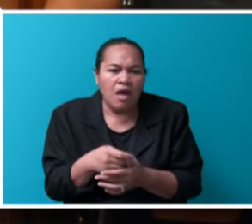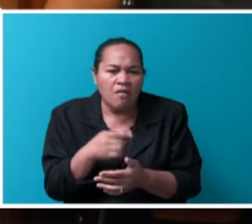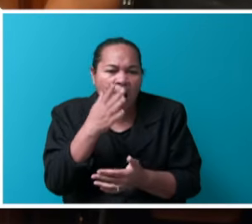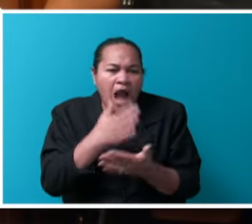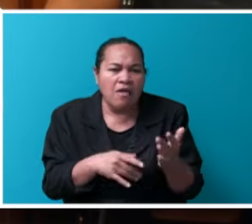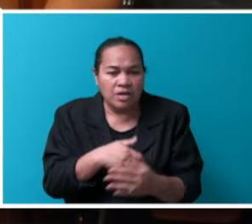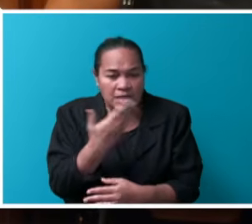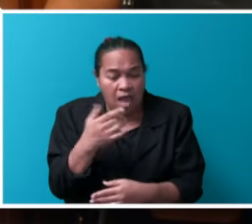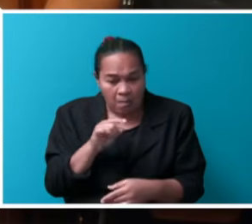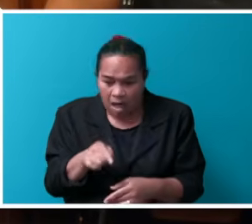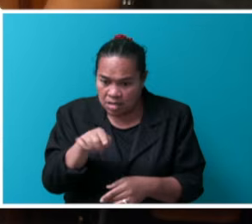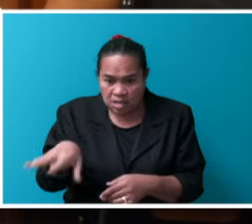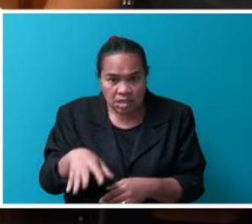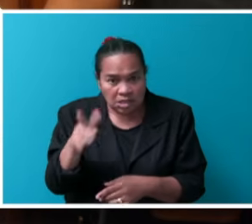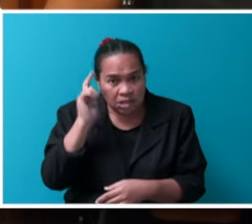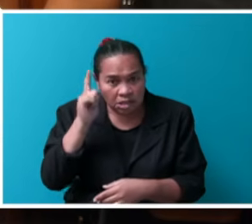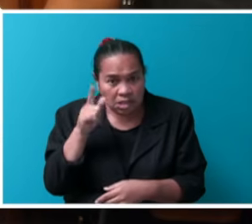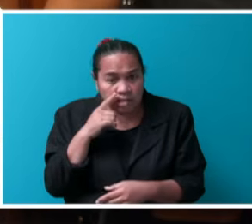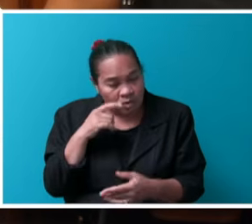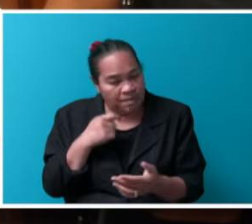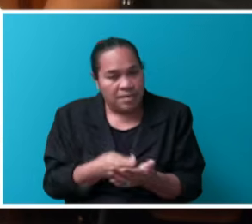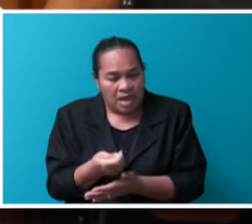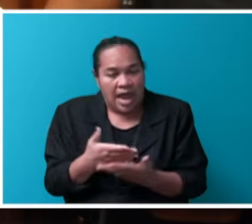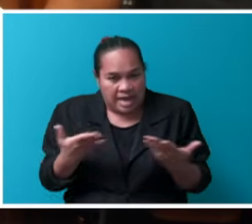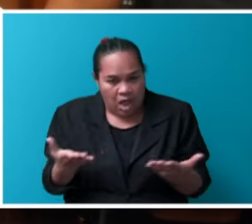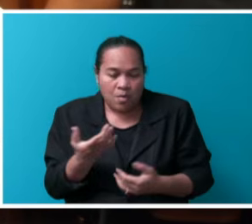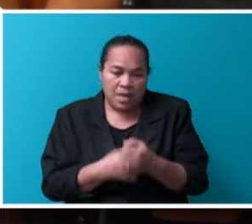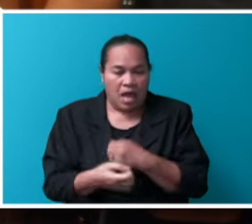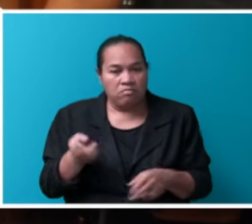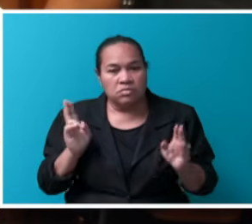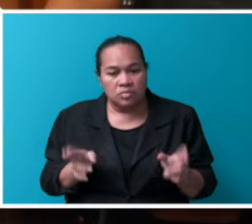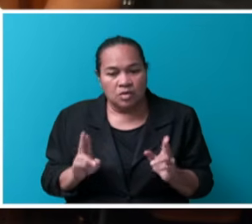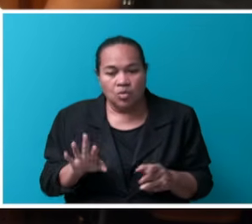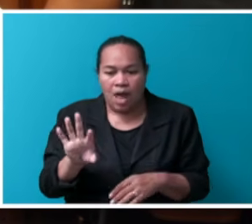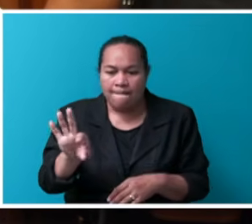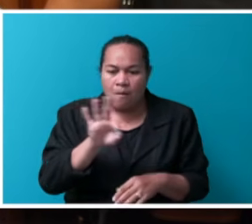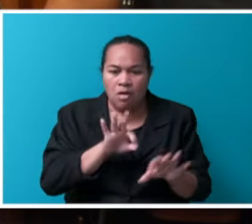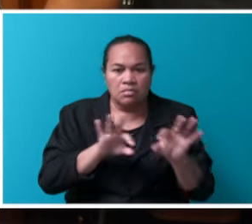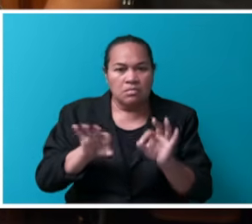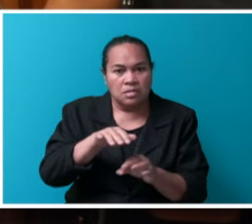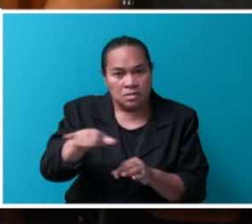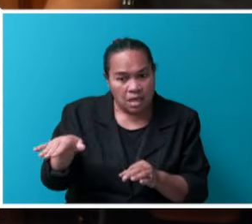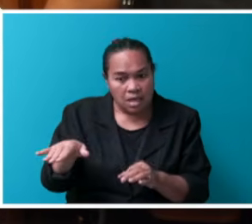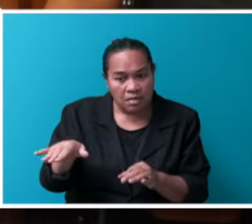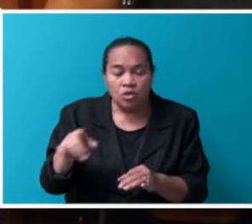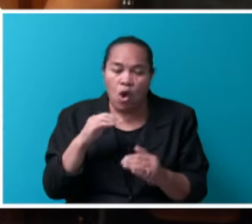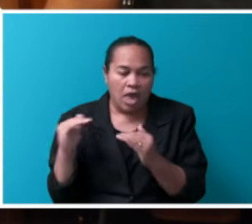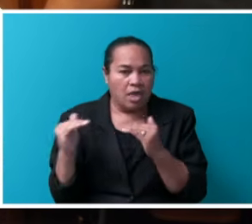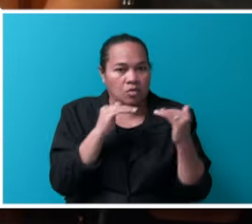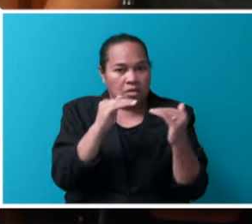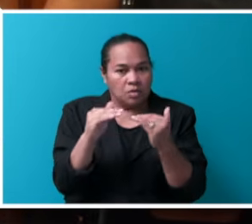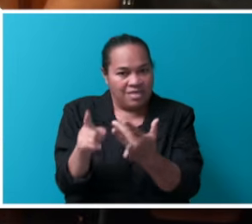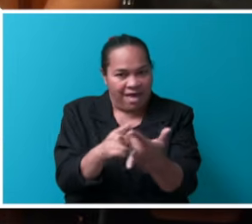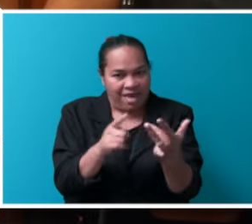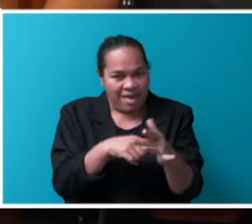the broader school environment. We will now regularize their appointments, placing them on equal footing with other teaching